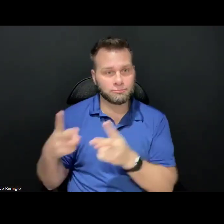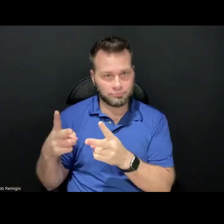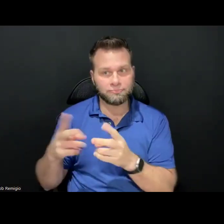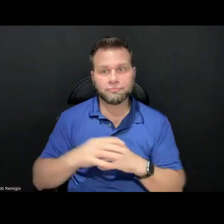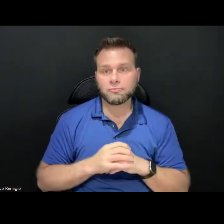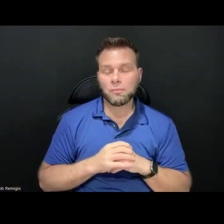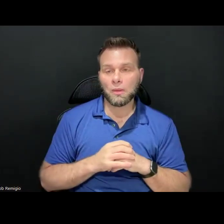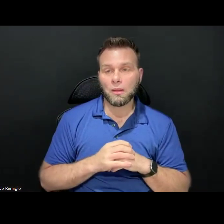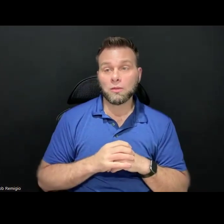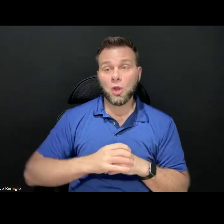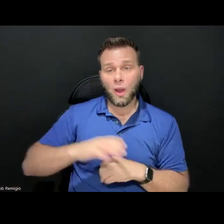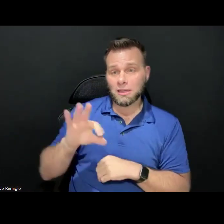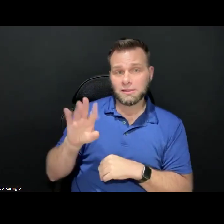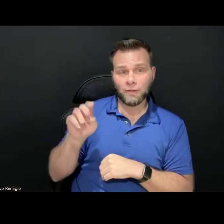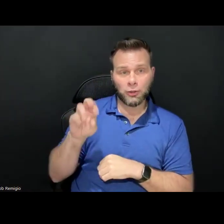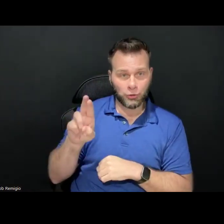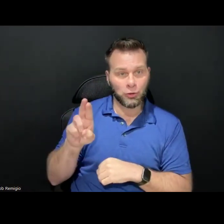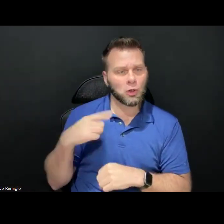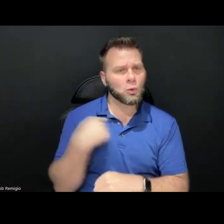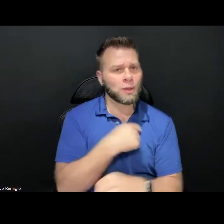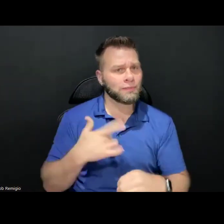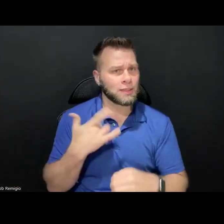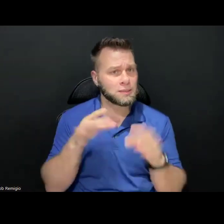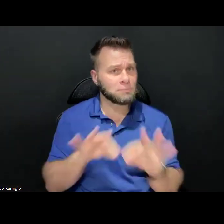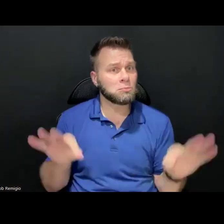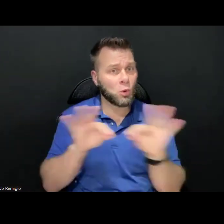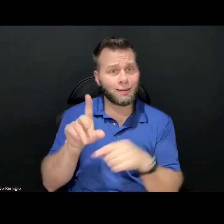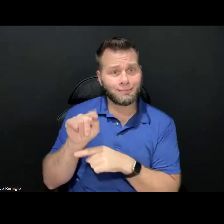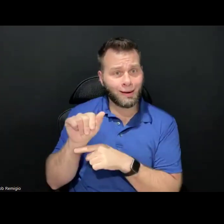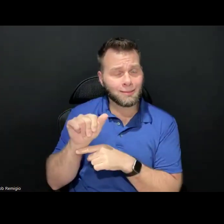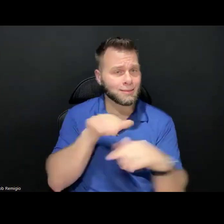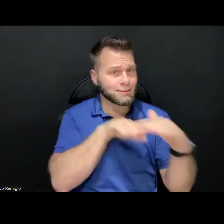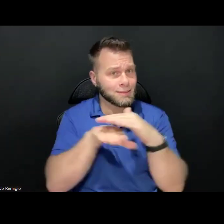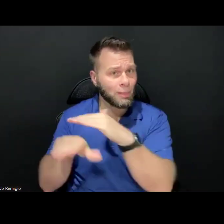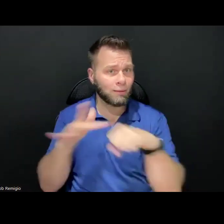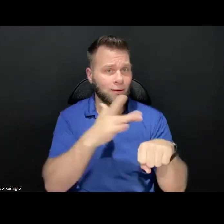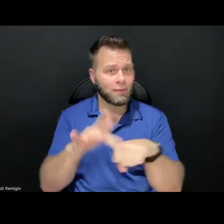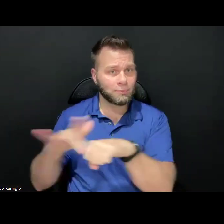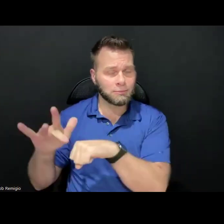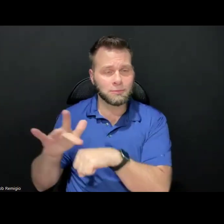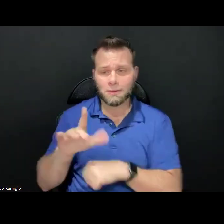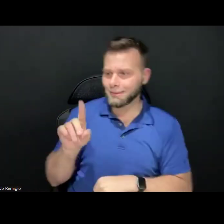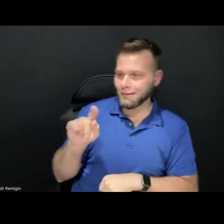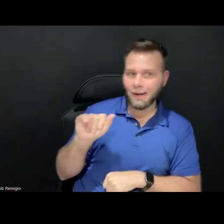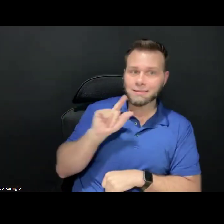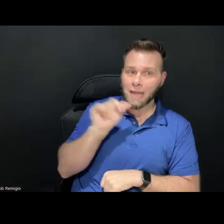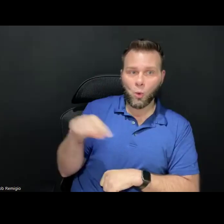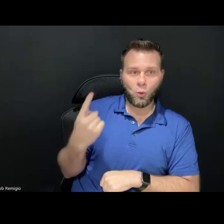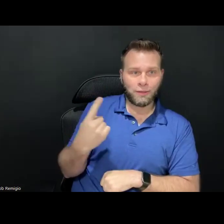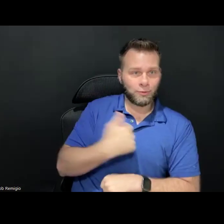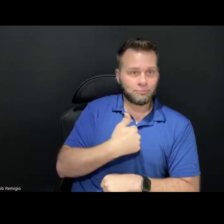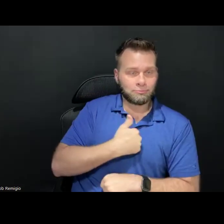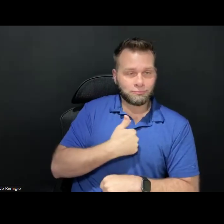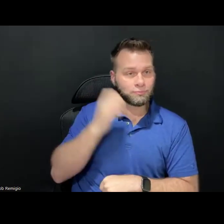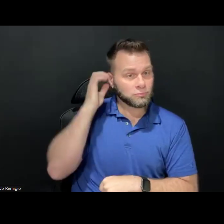as a funder, we feel important that the data be available and accessible. We don't think of it just as something that we want for ourselves.